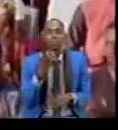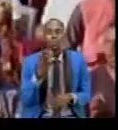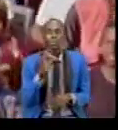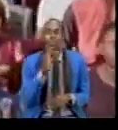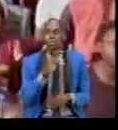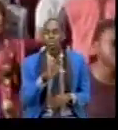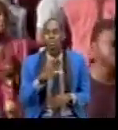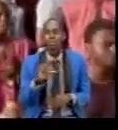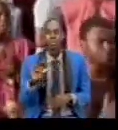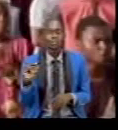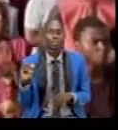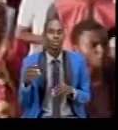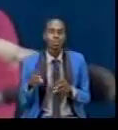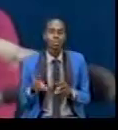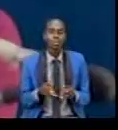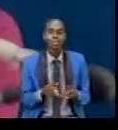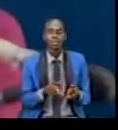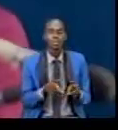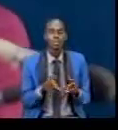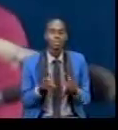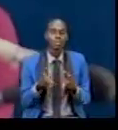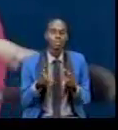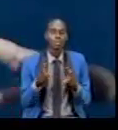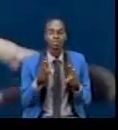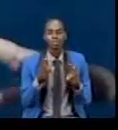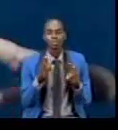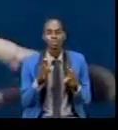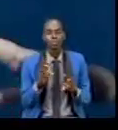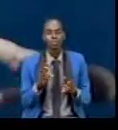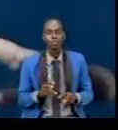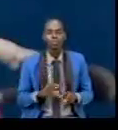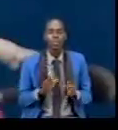when there is no way.